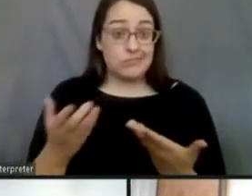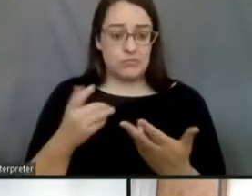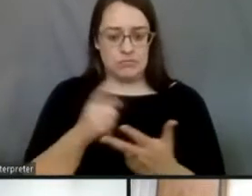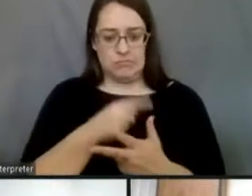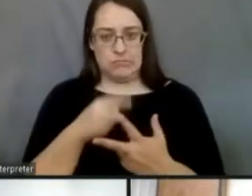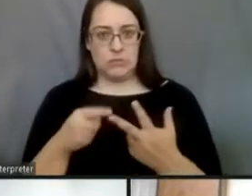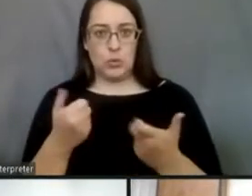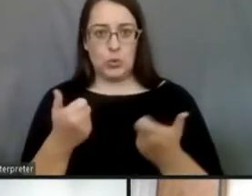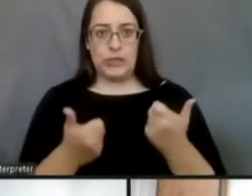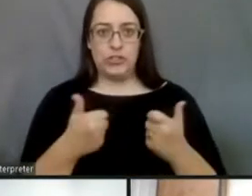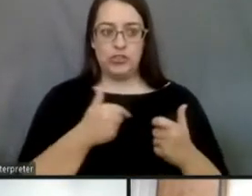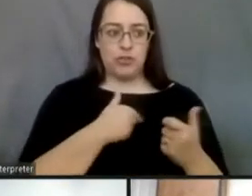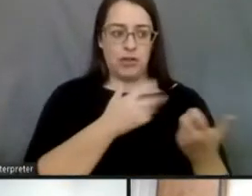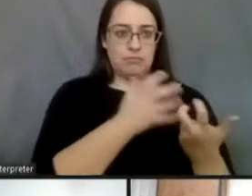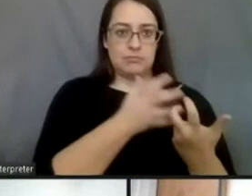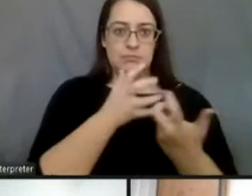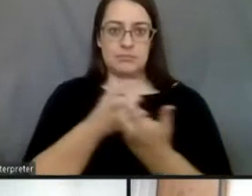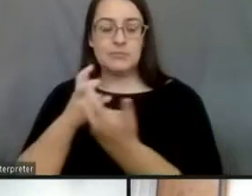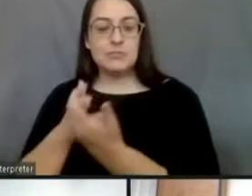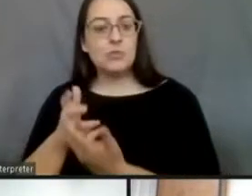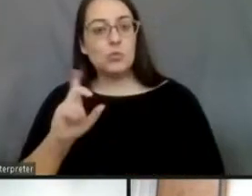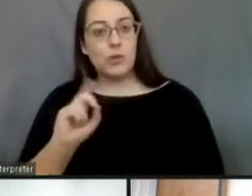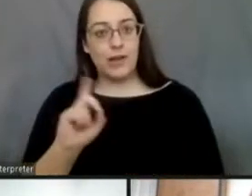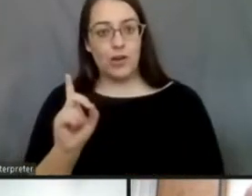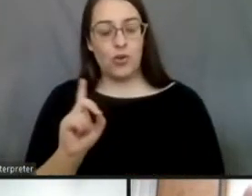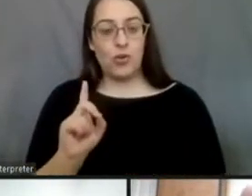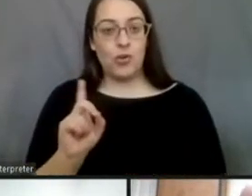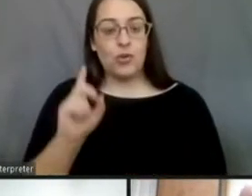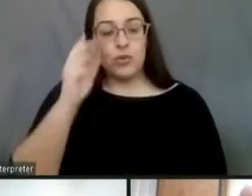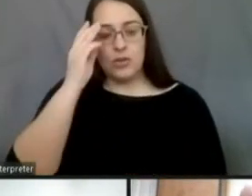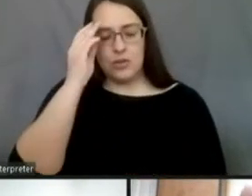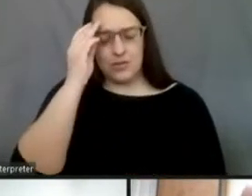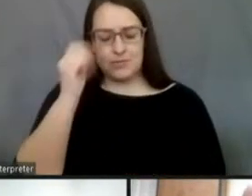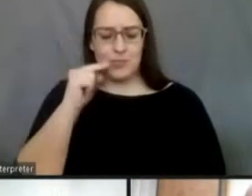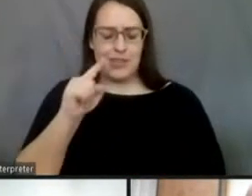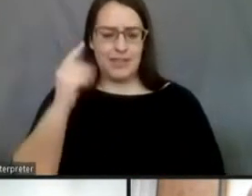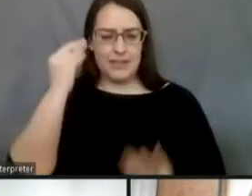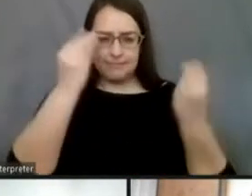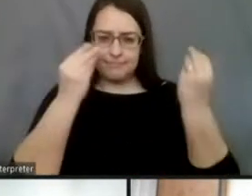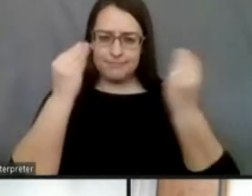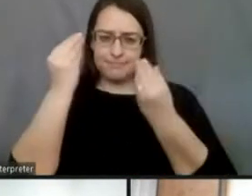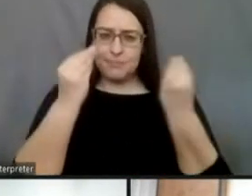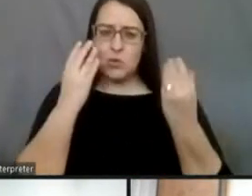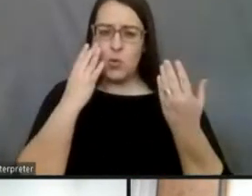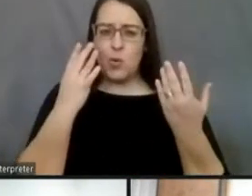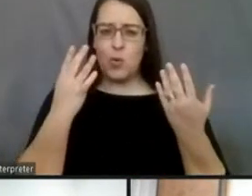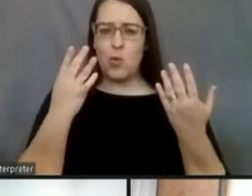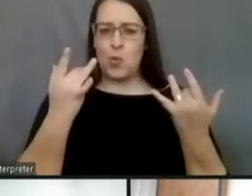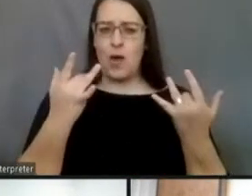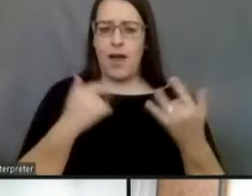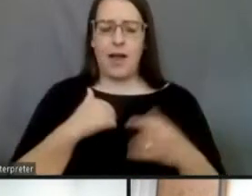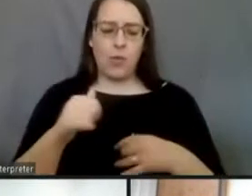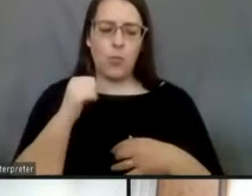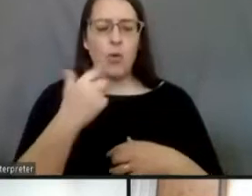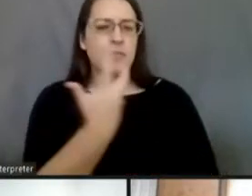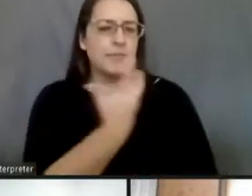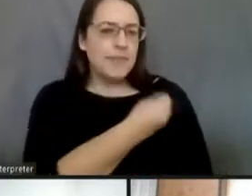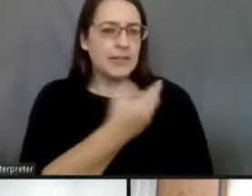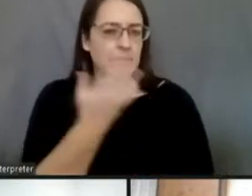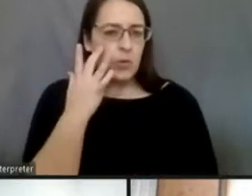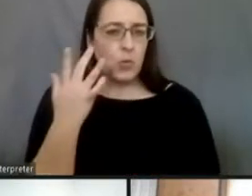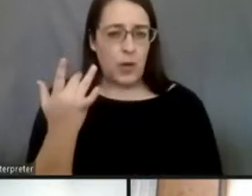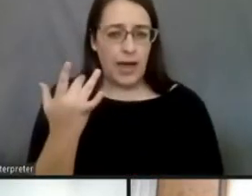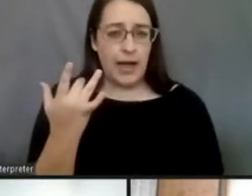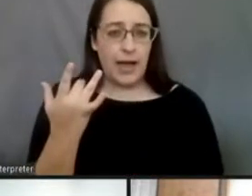to think about your own station and again, reevaluate why you would not get vaccinated and attempt to